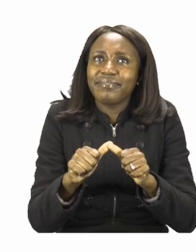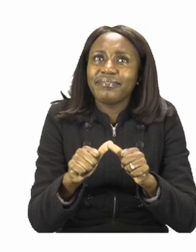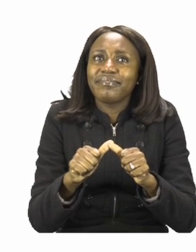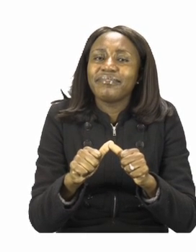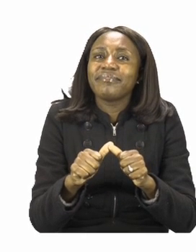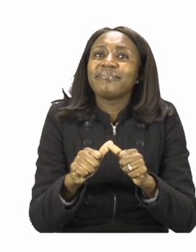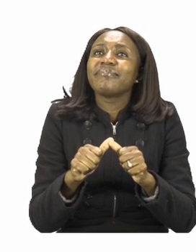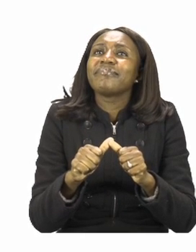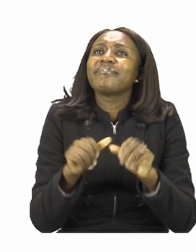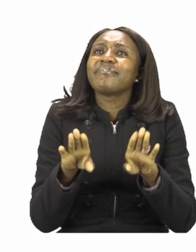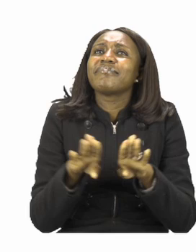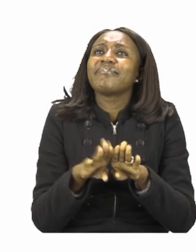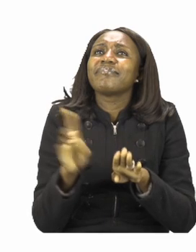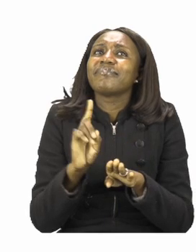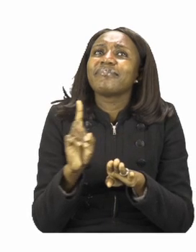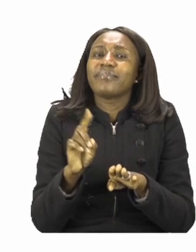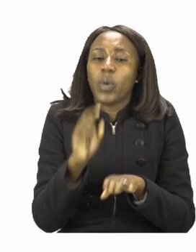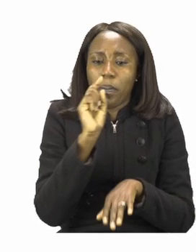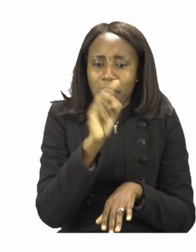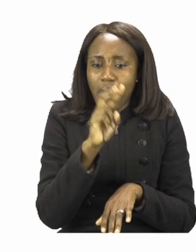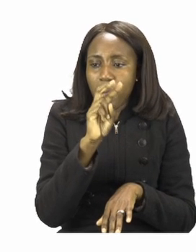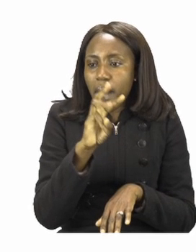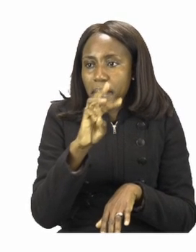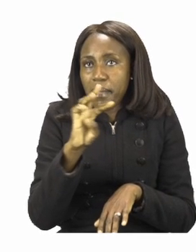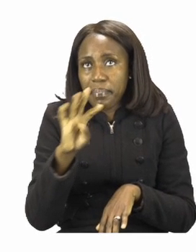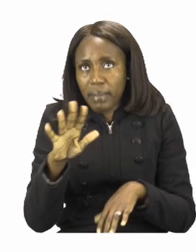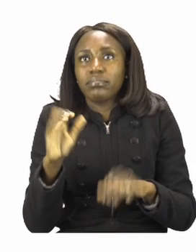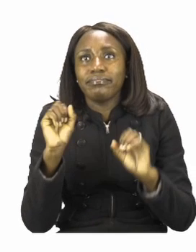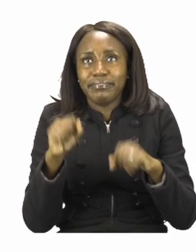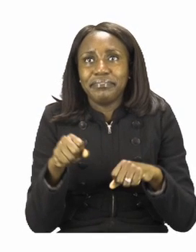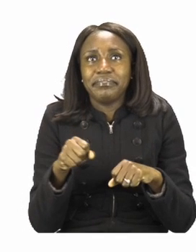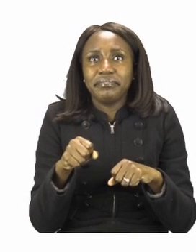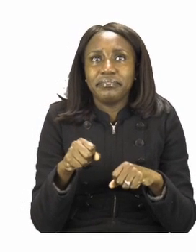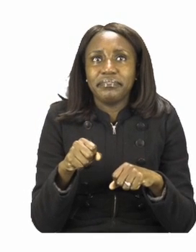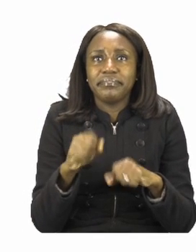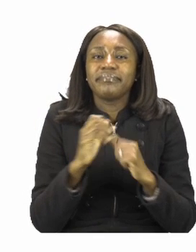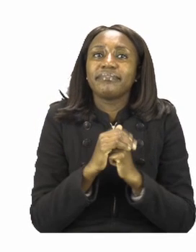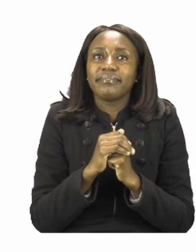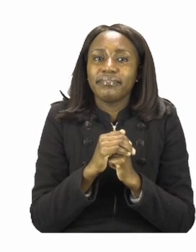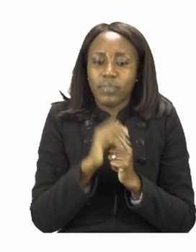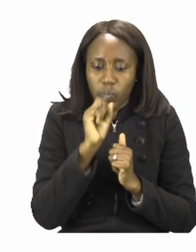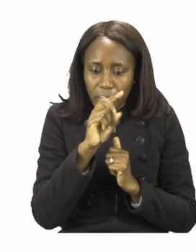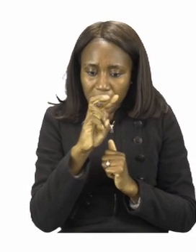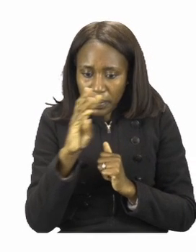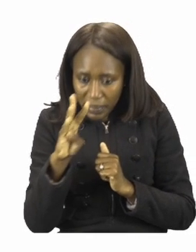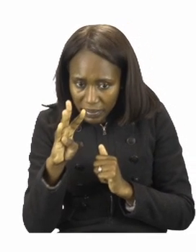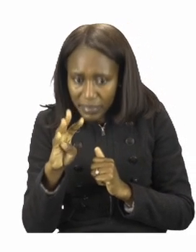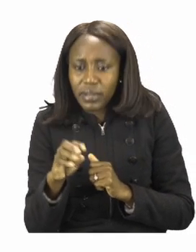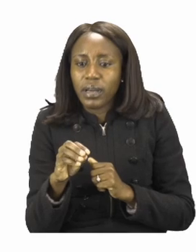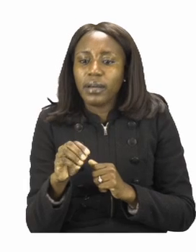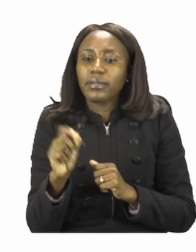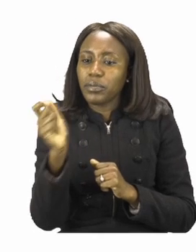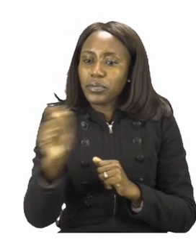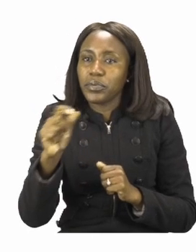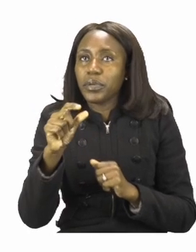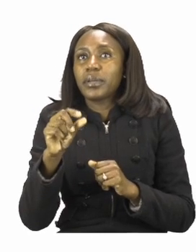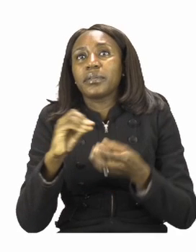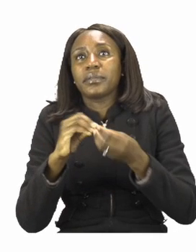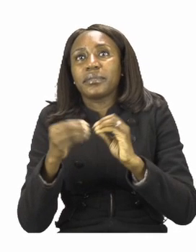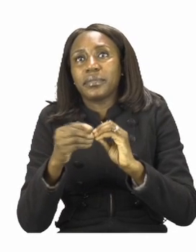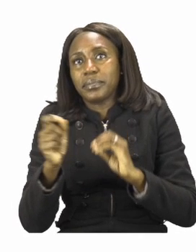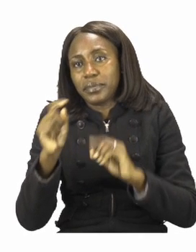we are going to be counting. It is going to be our job to count the items in